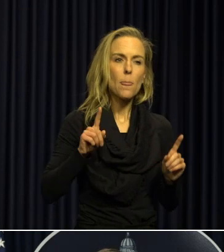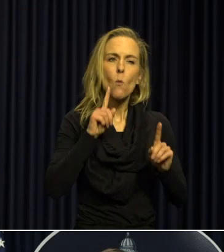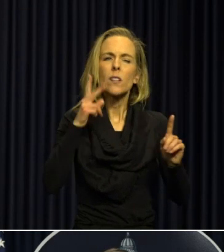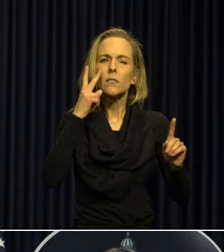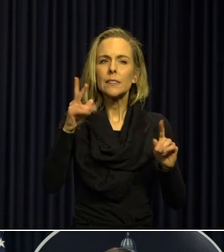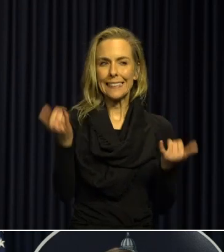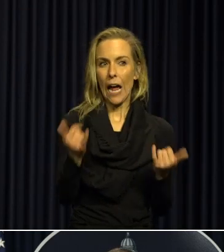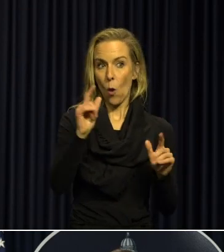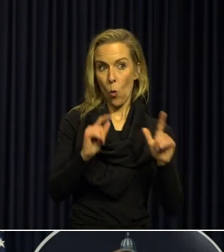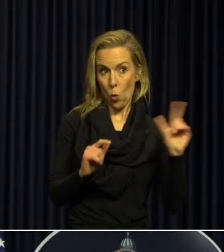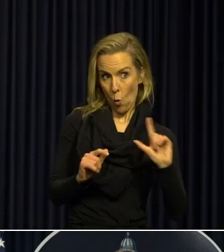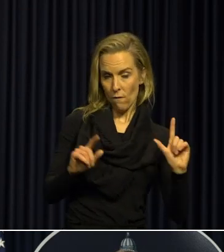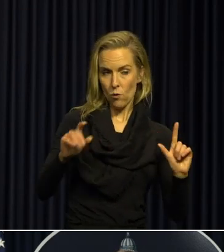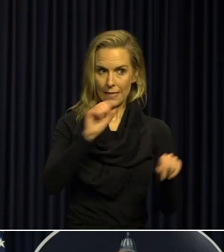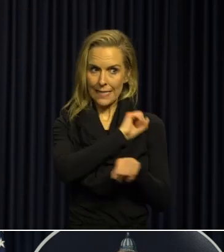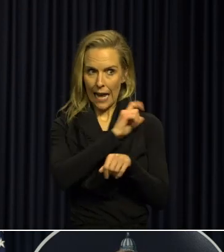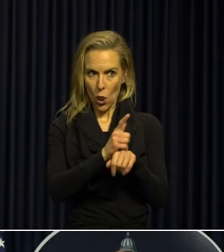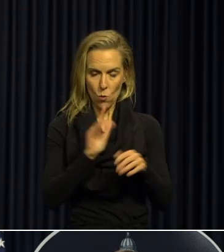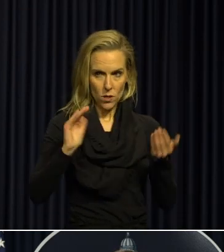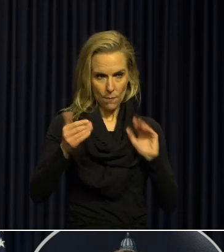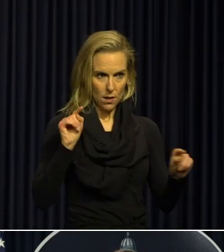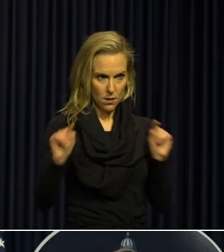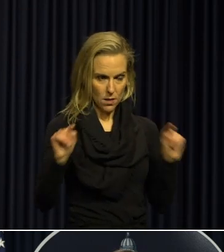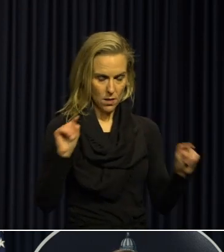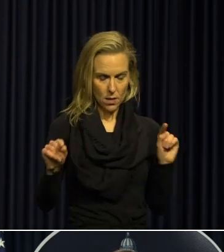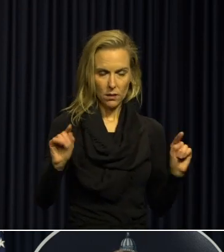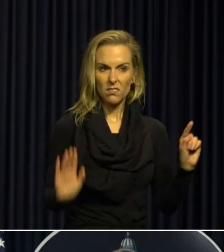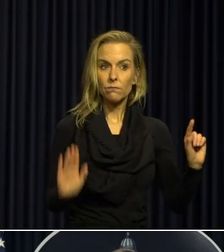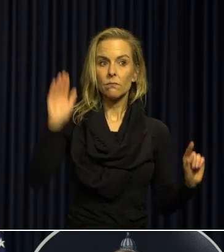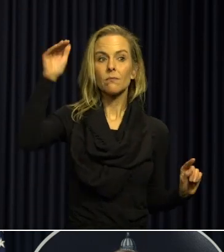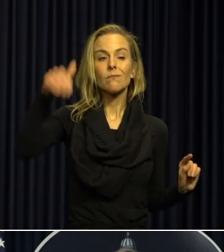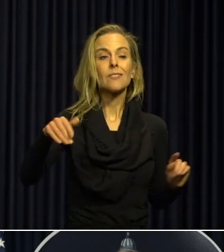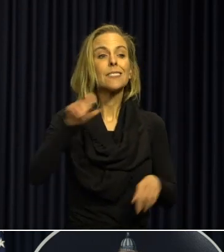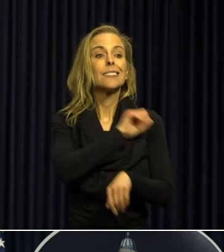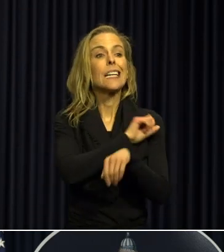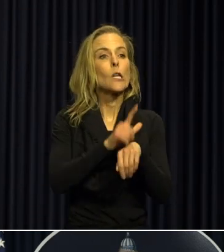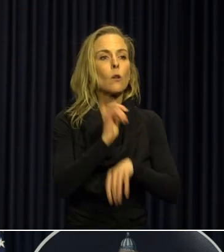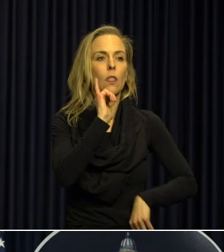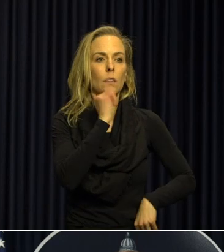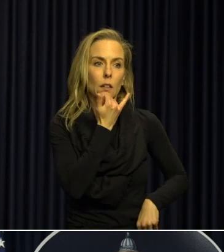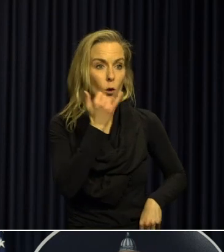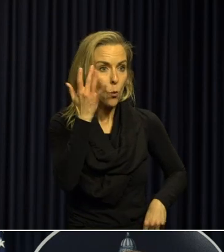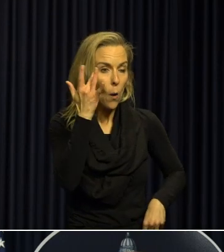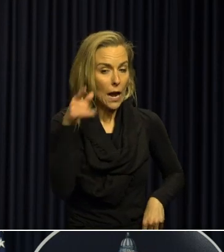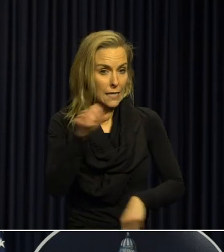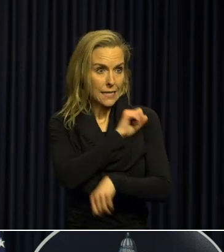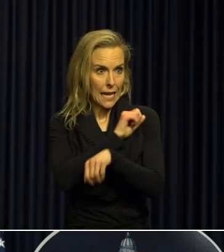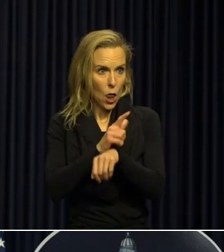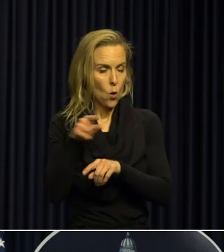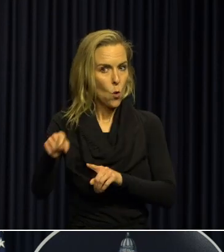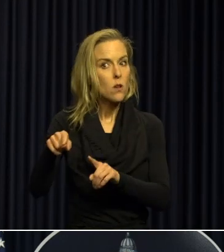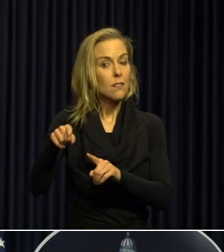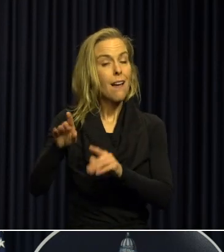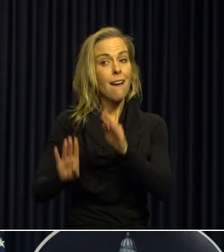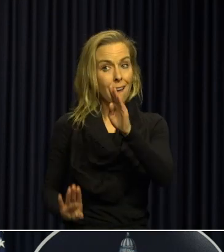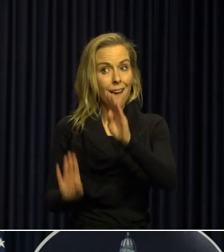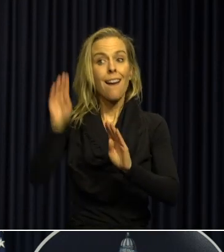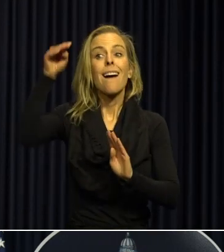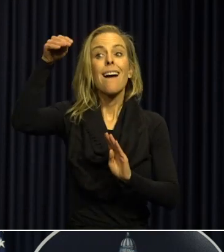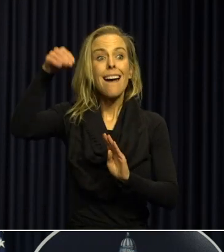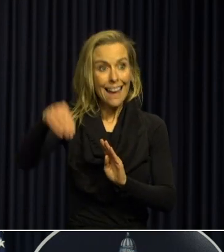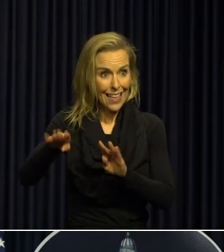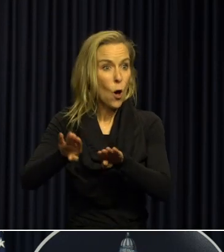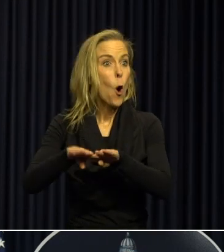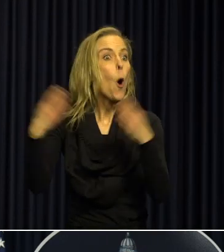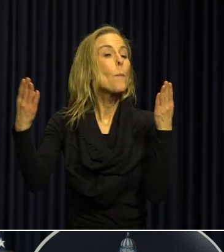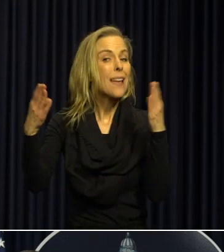What you see in St. Louis is they made the wrong decision after making the initial right decision,